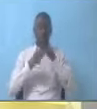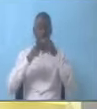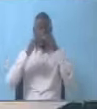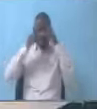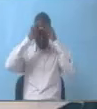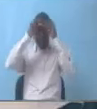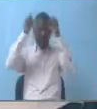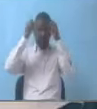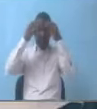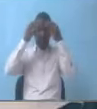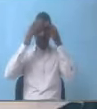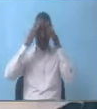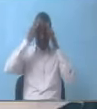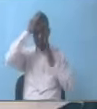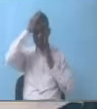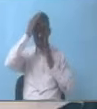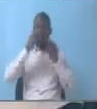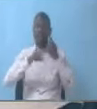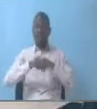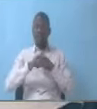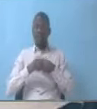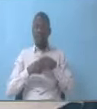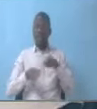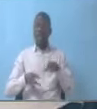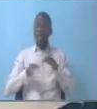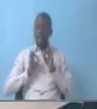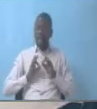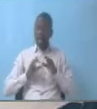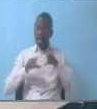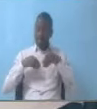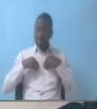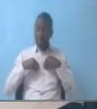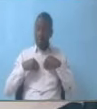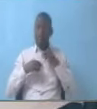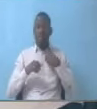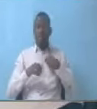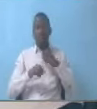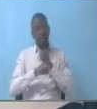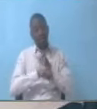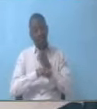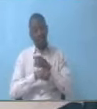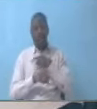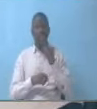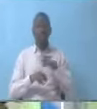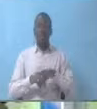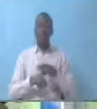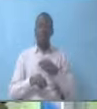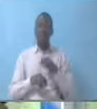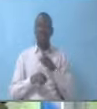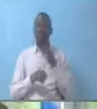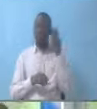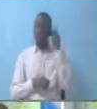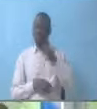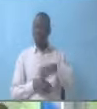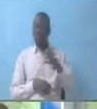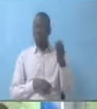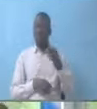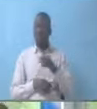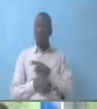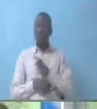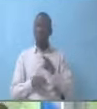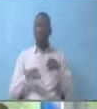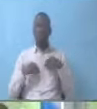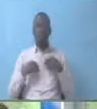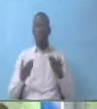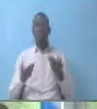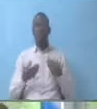coming. And sometimes they took my advice, sometimes they rejected my advice. That's right. But the next step is at cabinet level too,